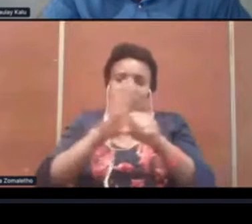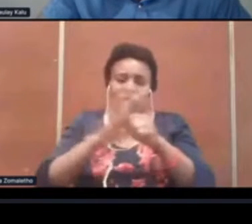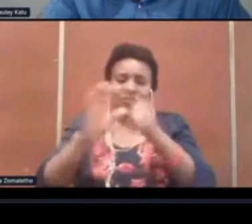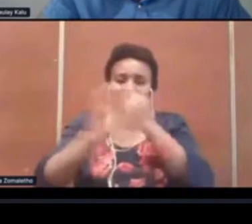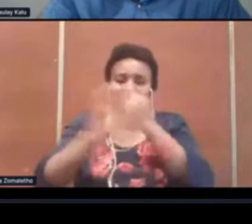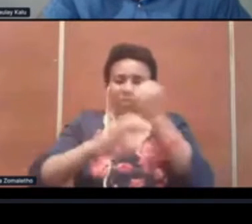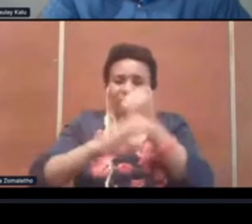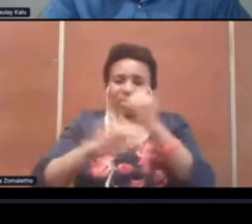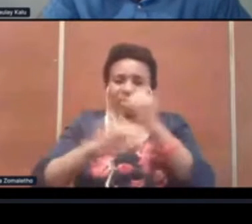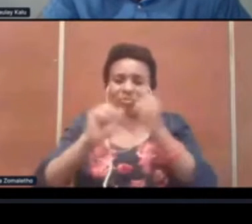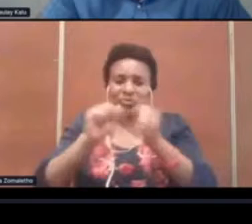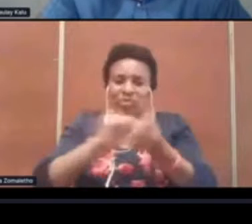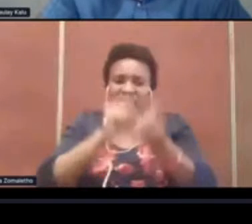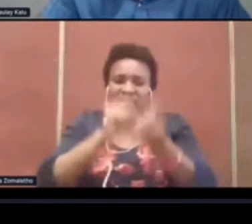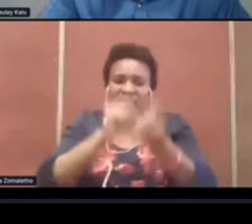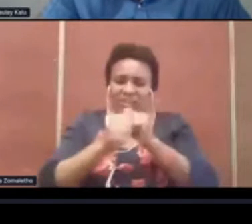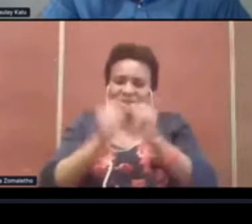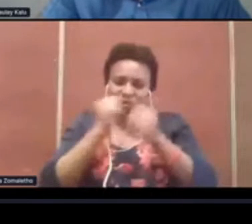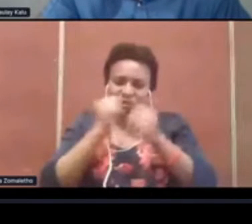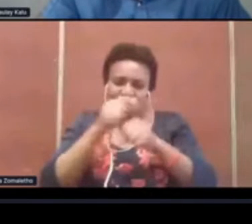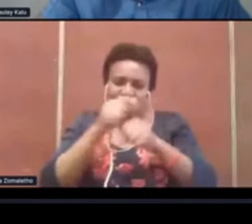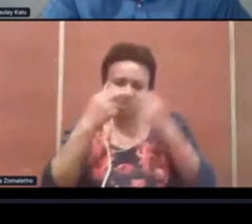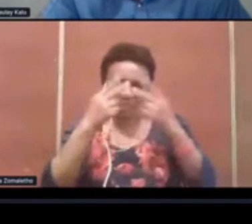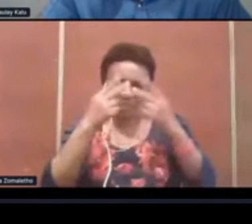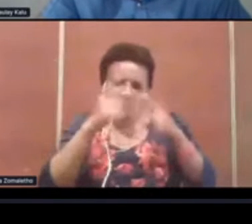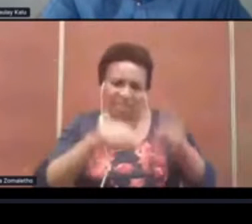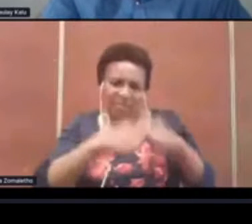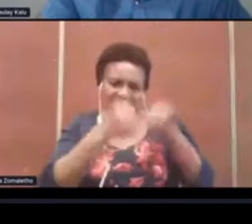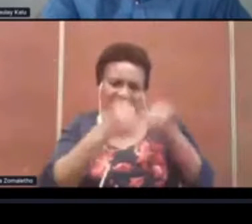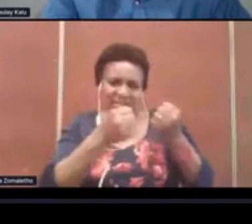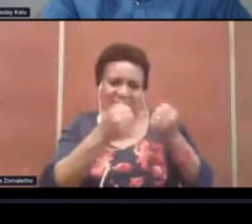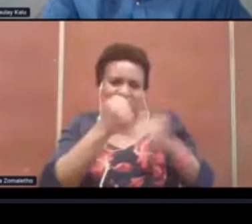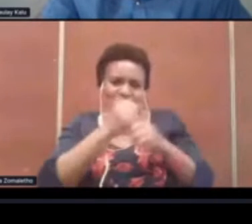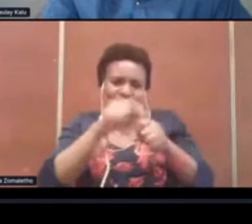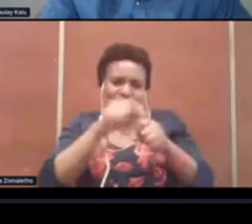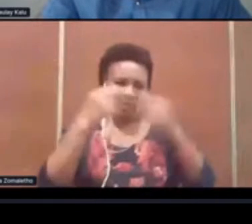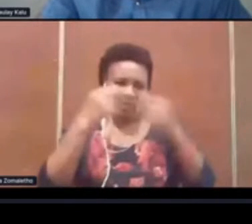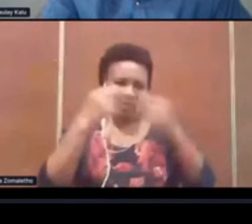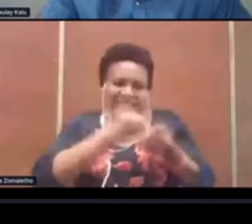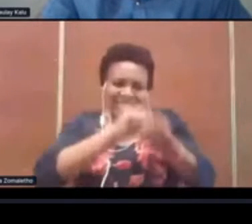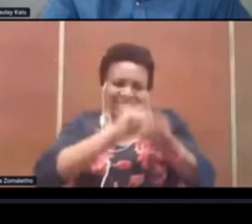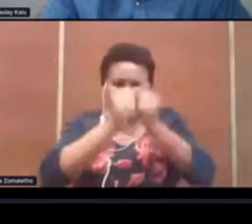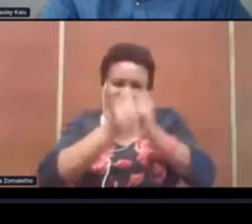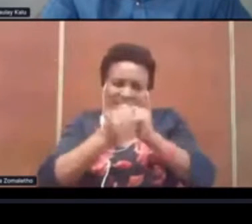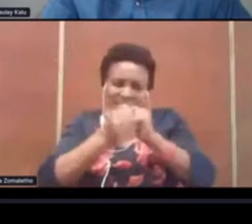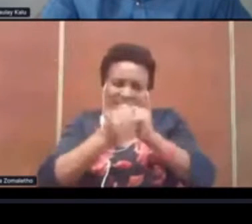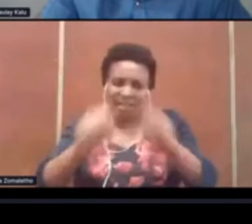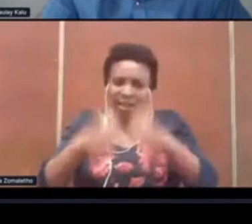converting the currency, do you see that still happening? Do you see that change happening, or